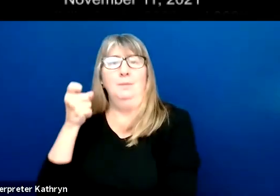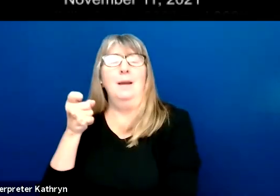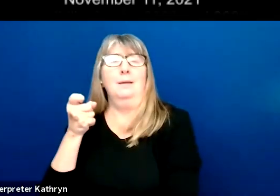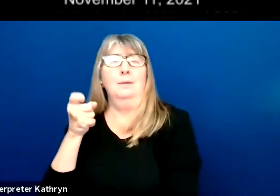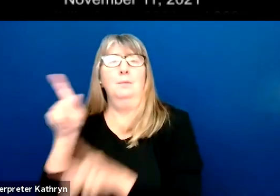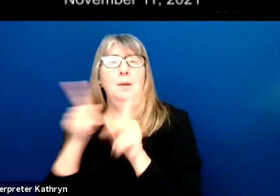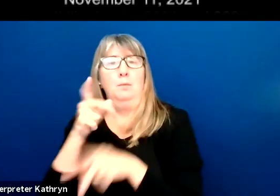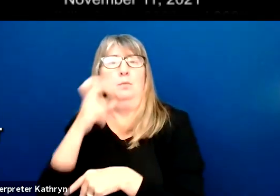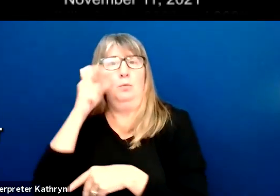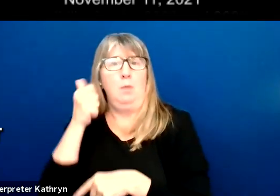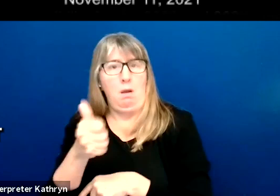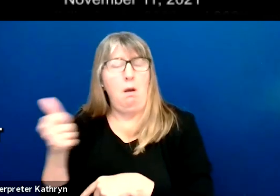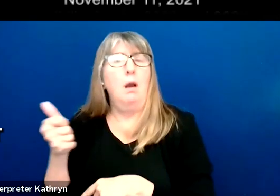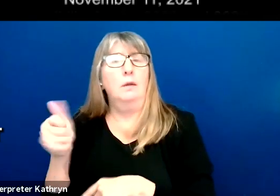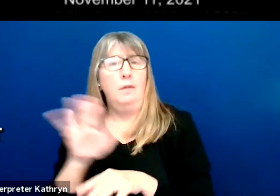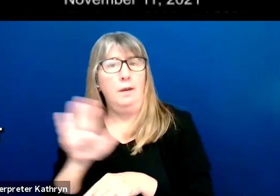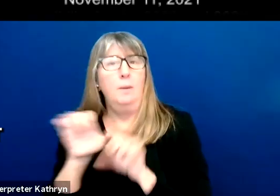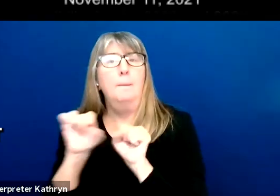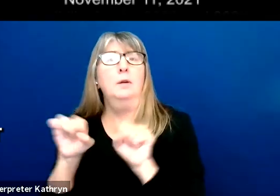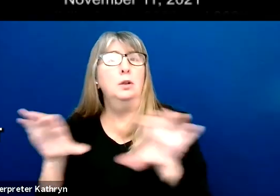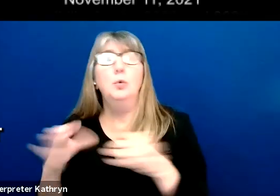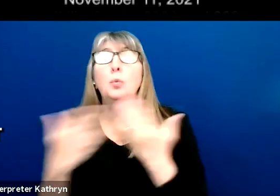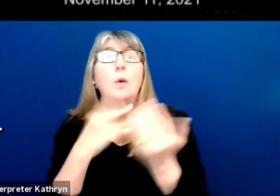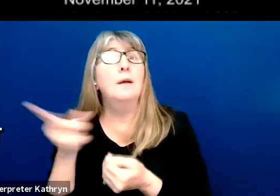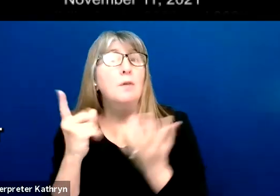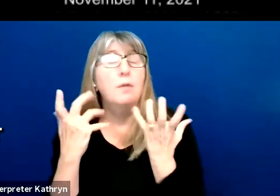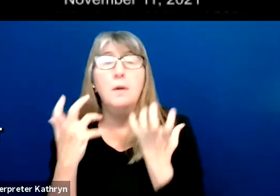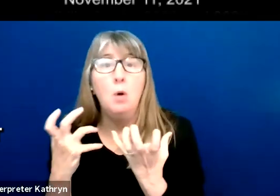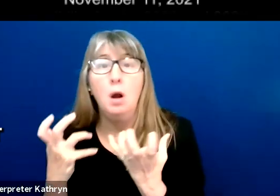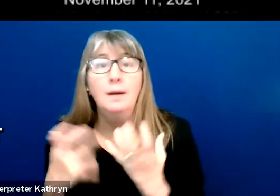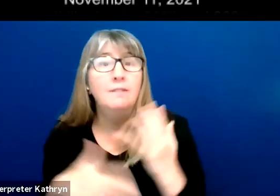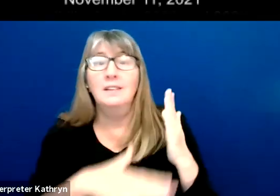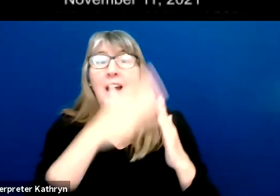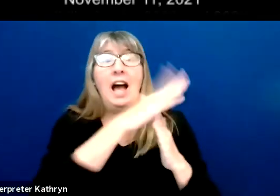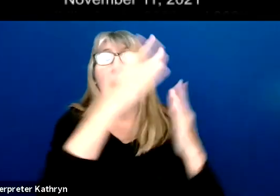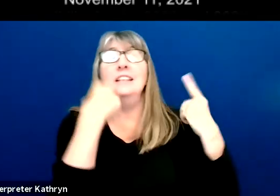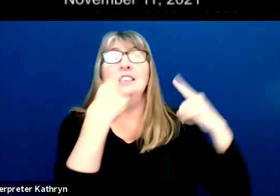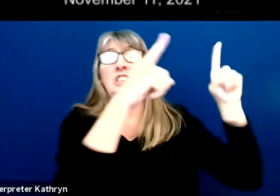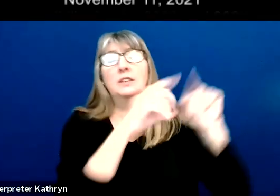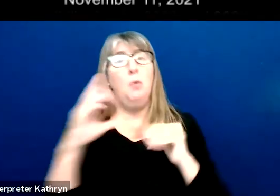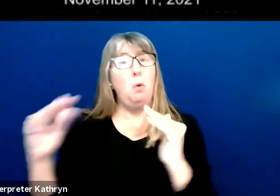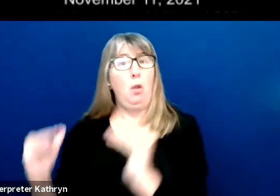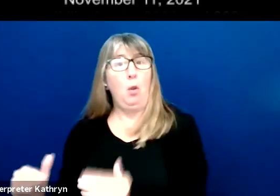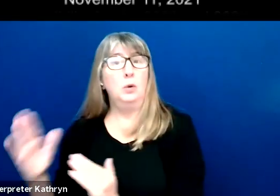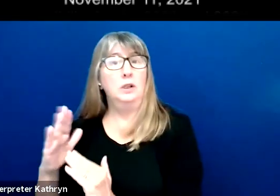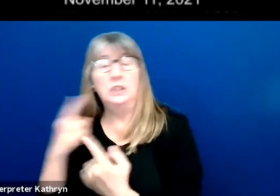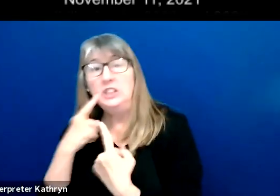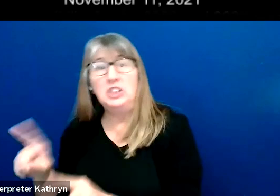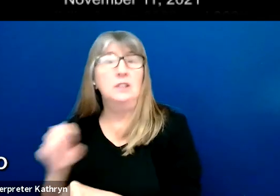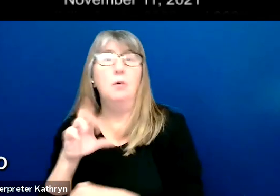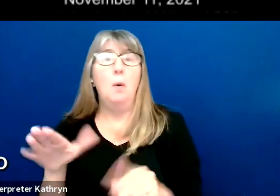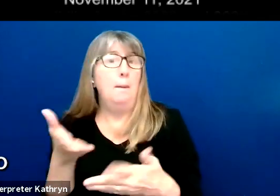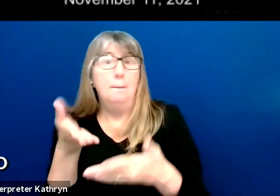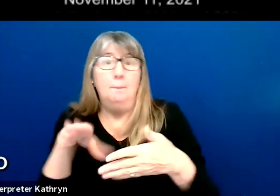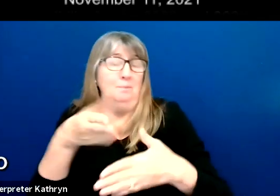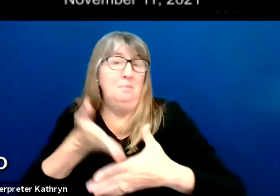people's ability to do whatever they want to do, whether it's high achieving or low achieving, or middle achieving, right?